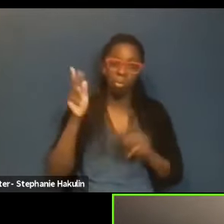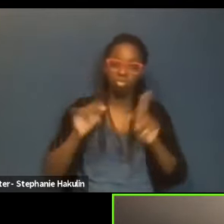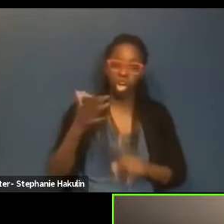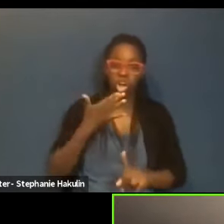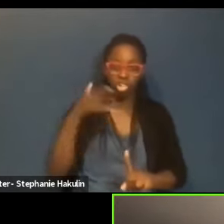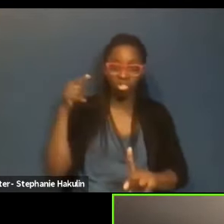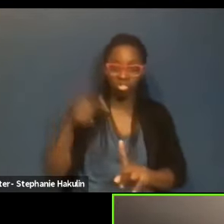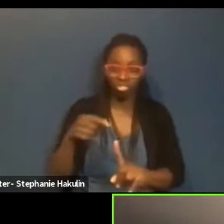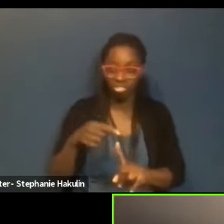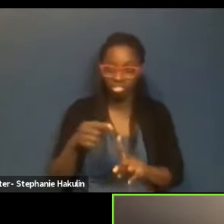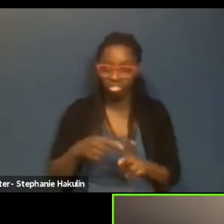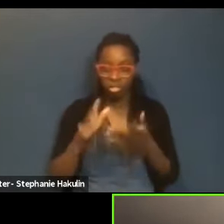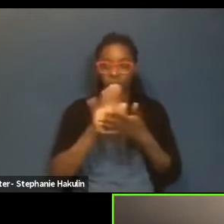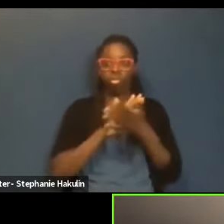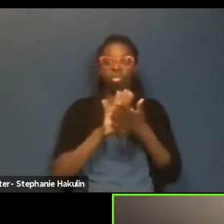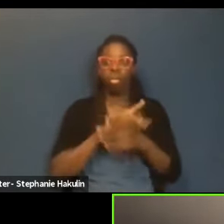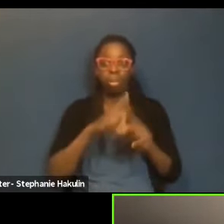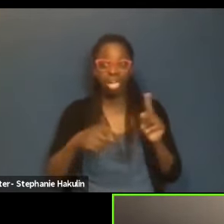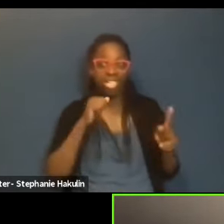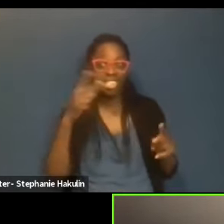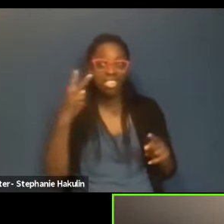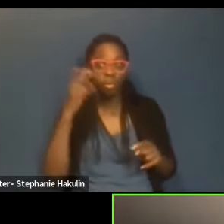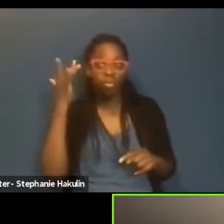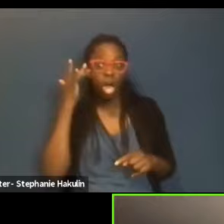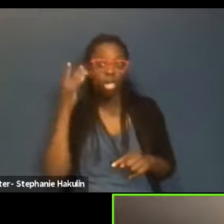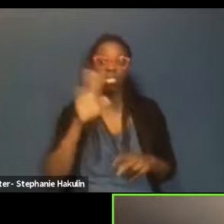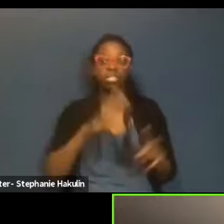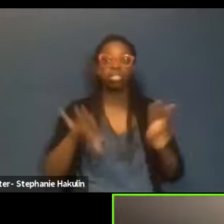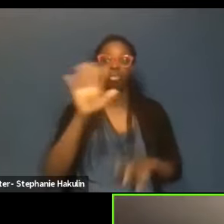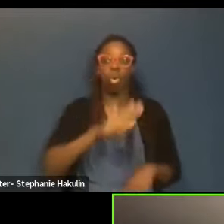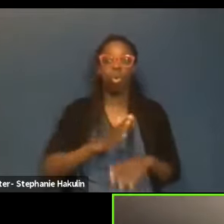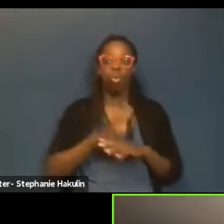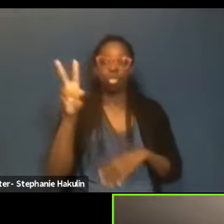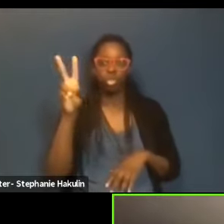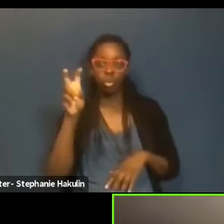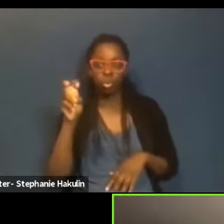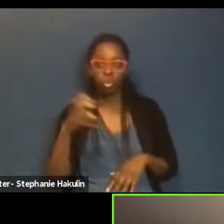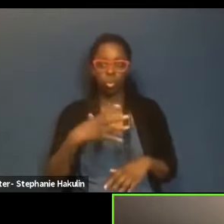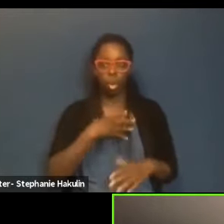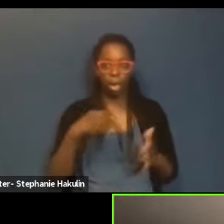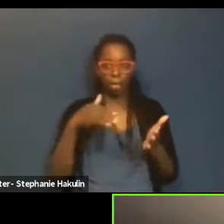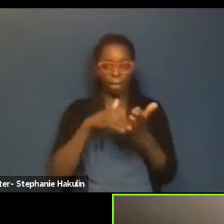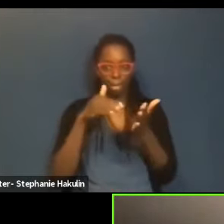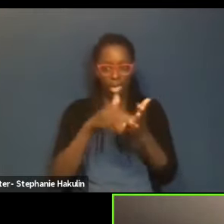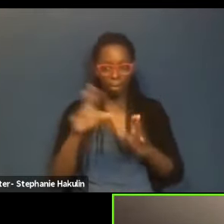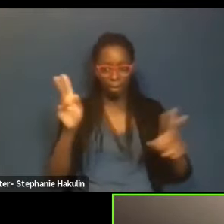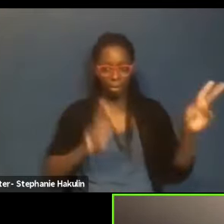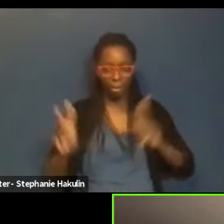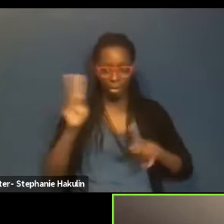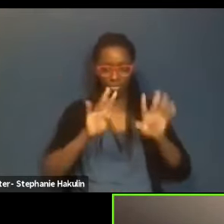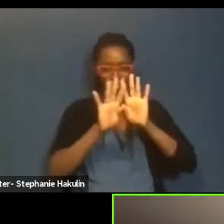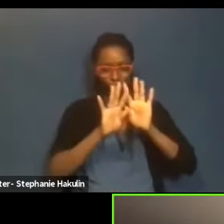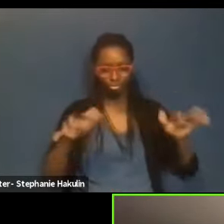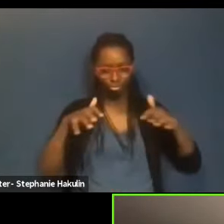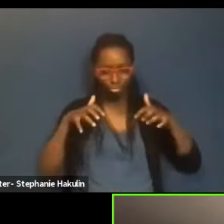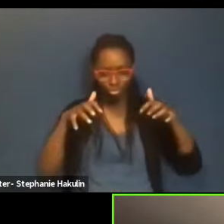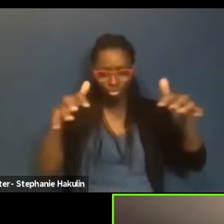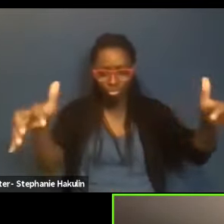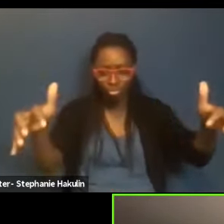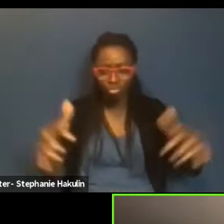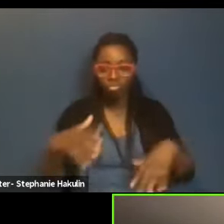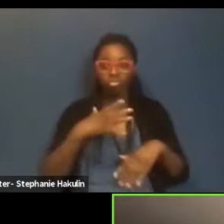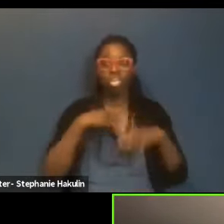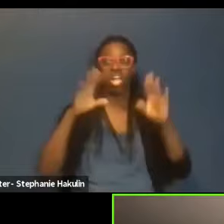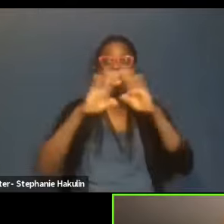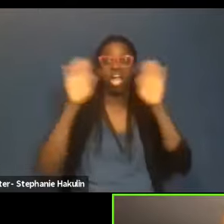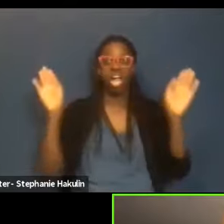folks bearing arms and misspelled signs at the state house. Covert COVID, oligarchy undercover, the marriage of